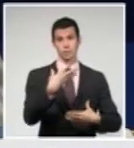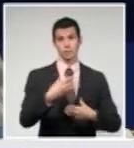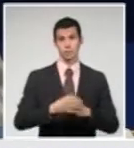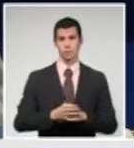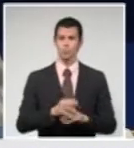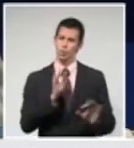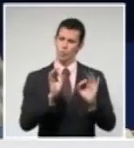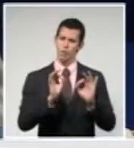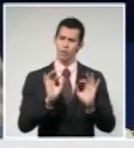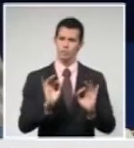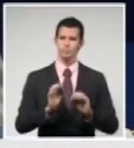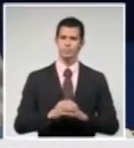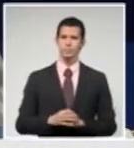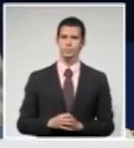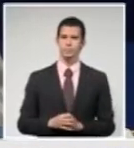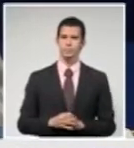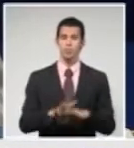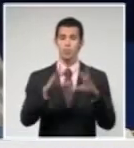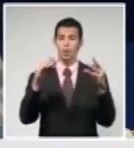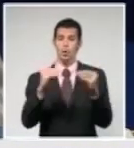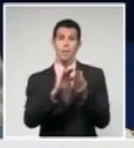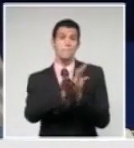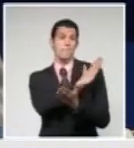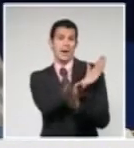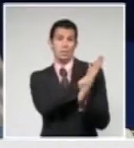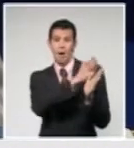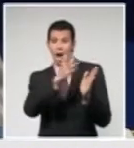these, 617, or